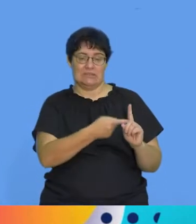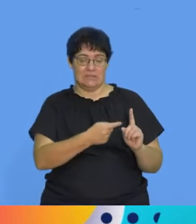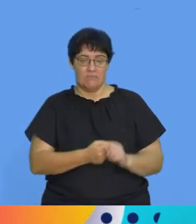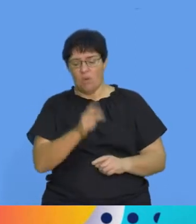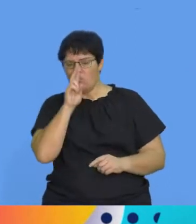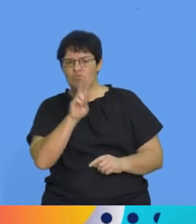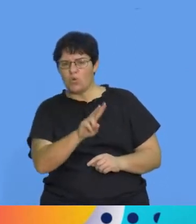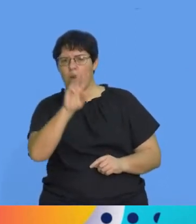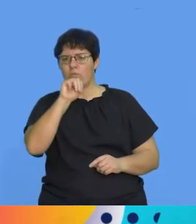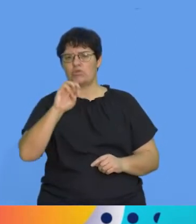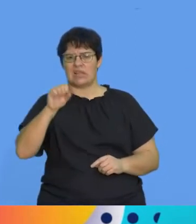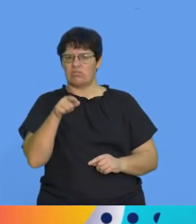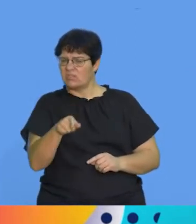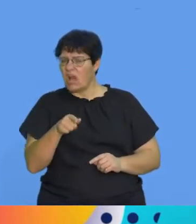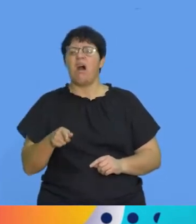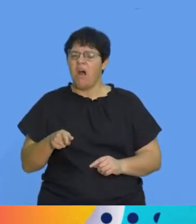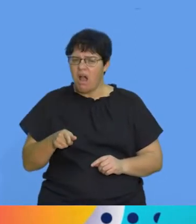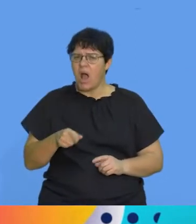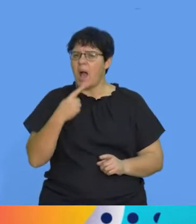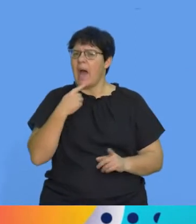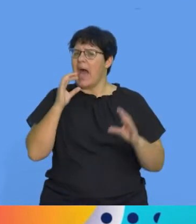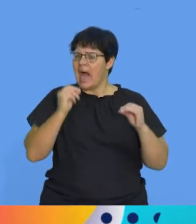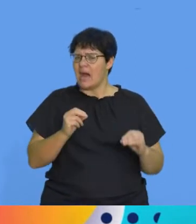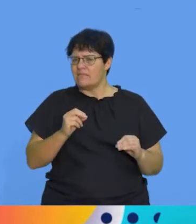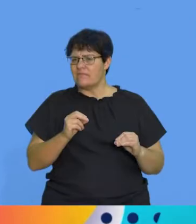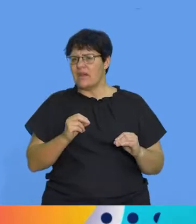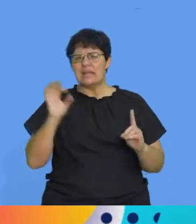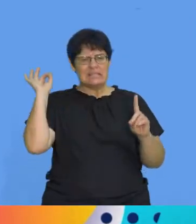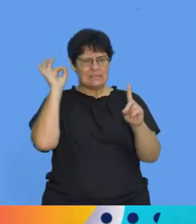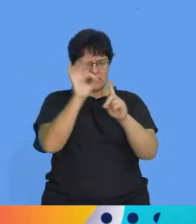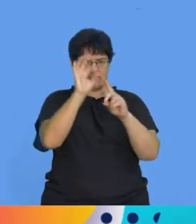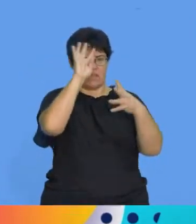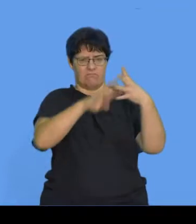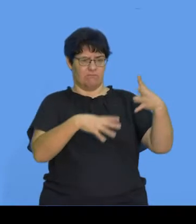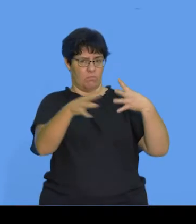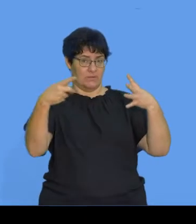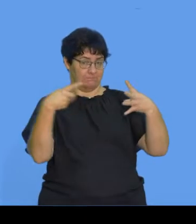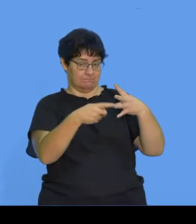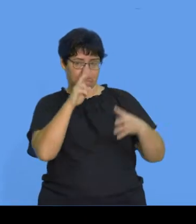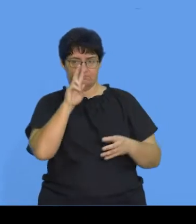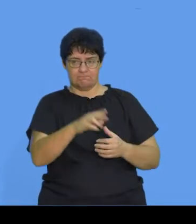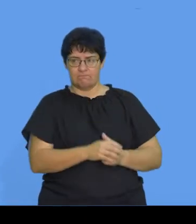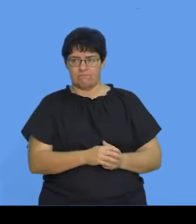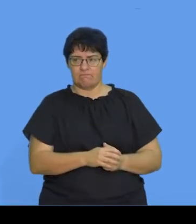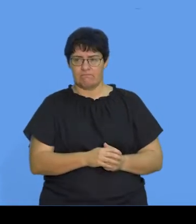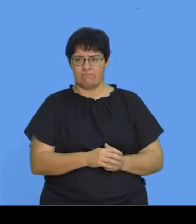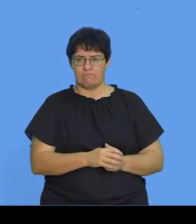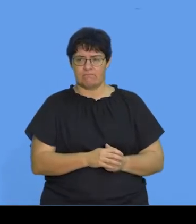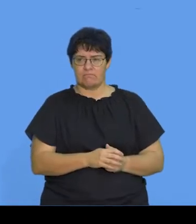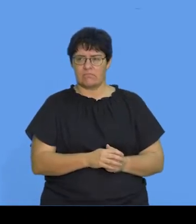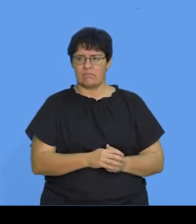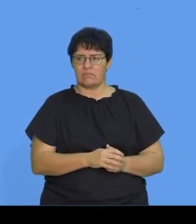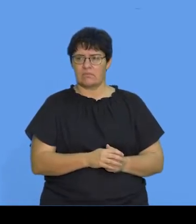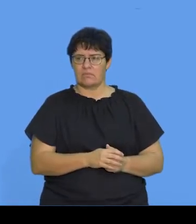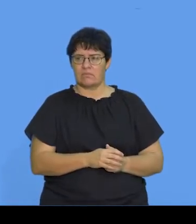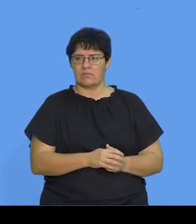these monosaccharides, they have a very, very specific formula. I want you to have a look over here. And it's all to